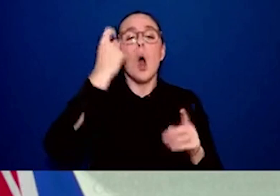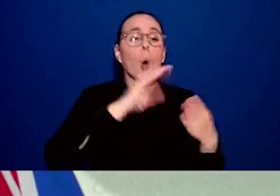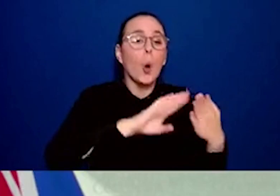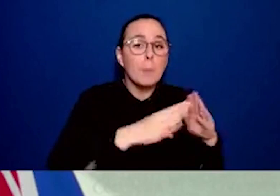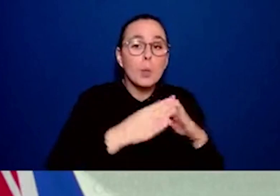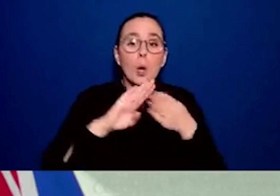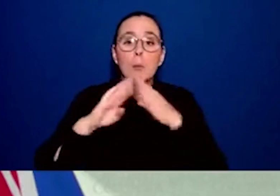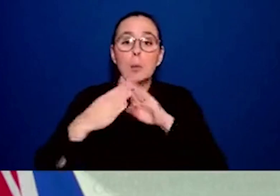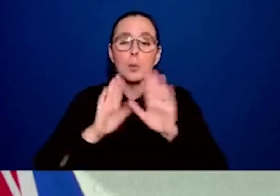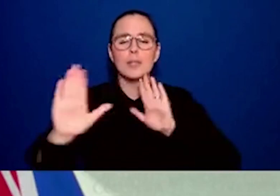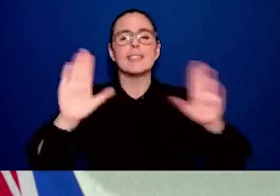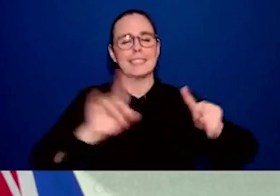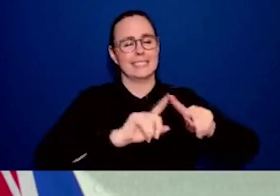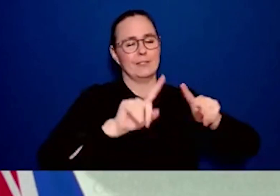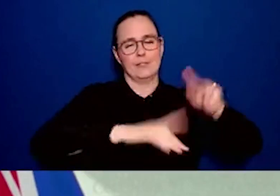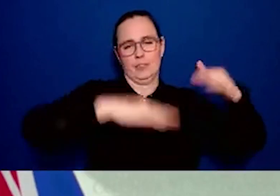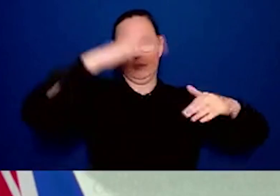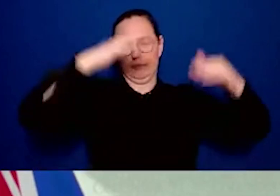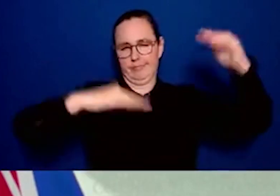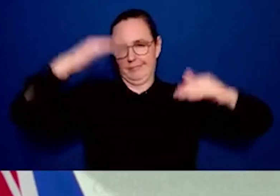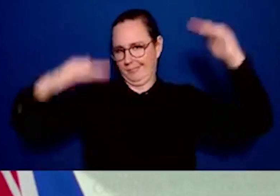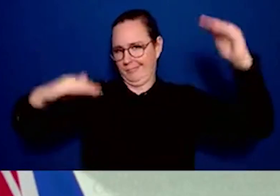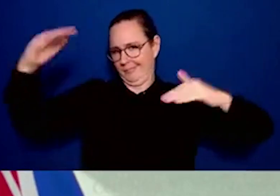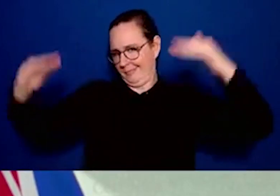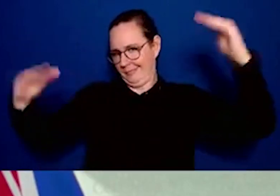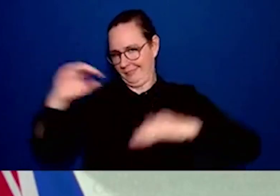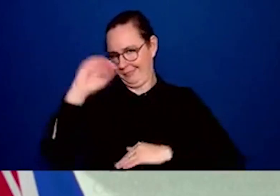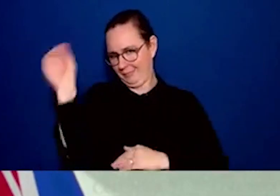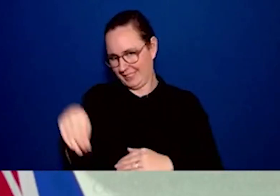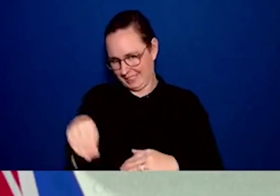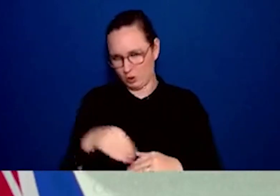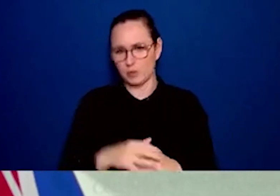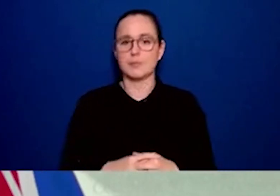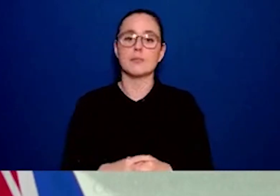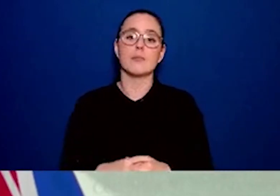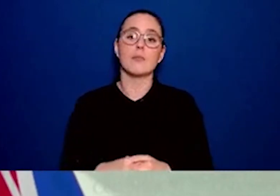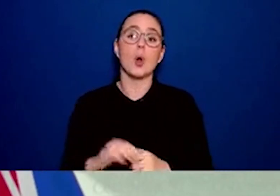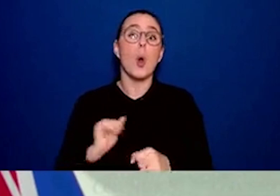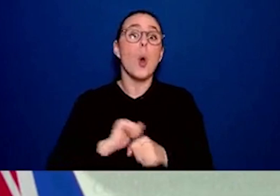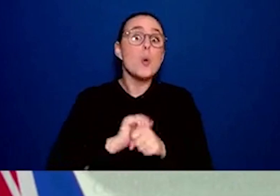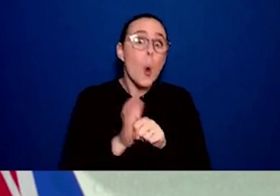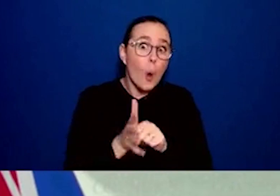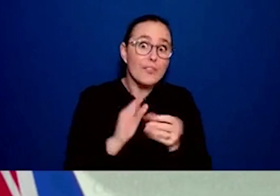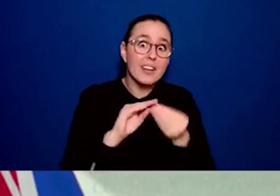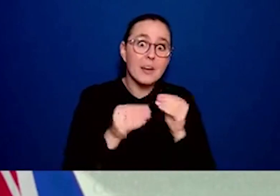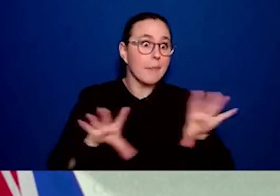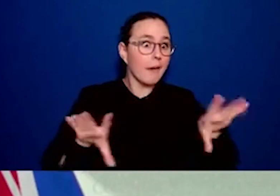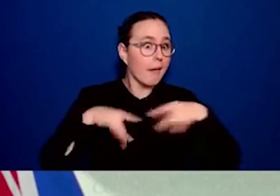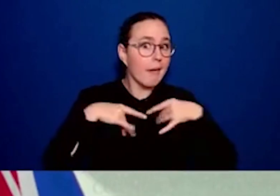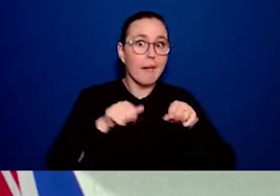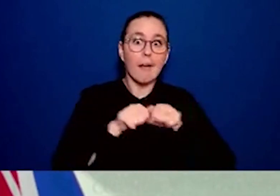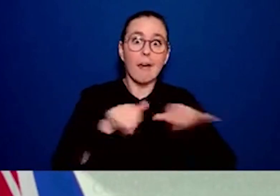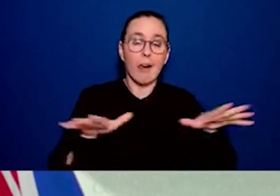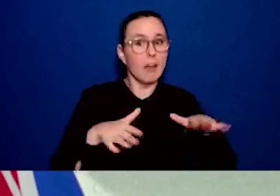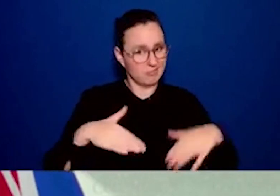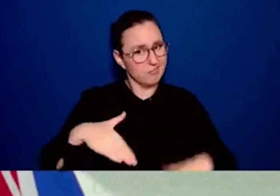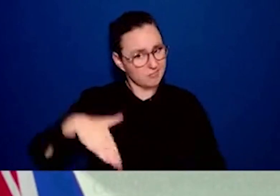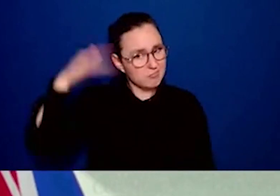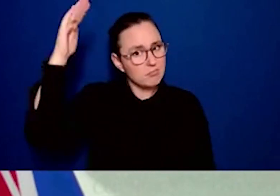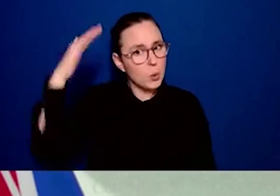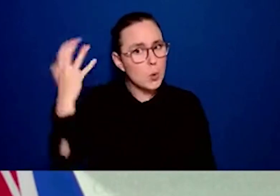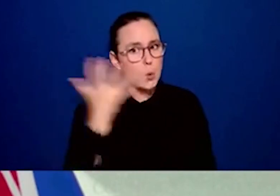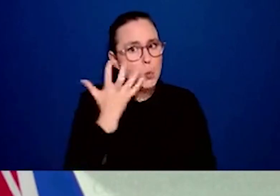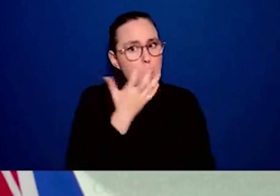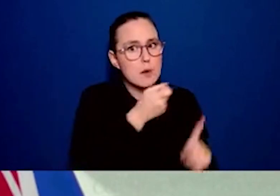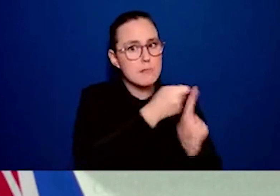as between communities. We're seeing obviously the significant number of cases and test positivity in the